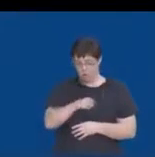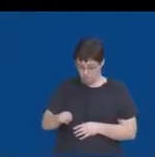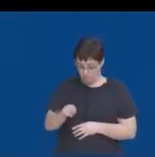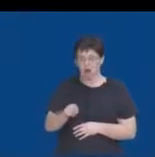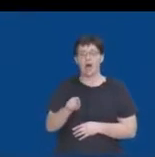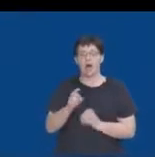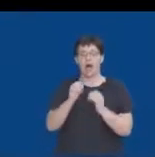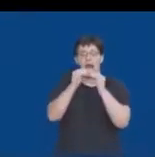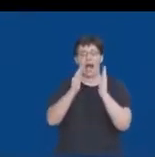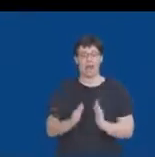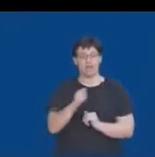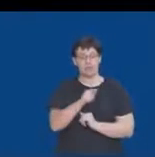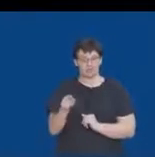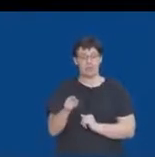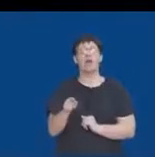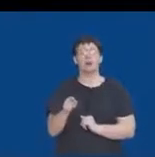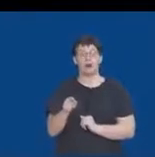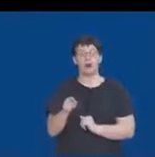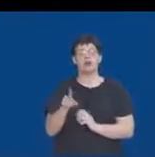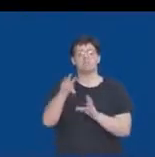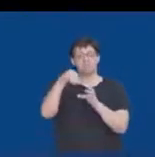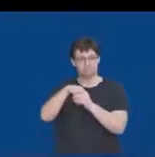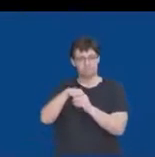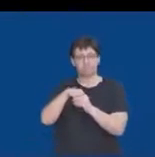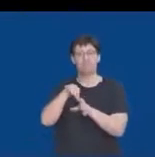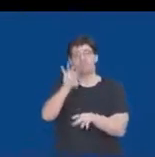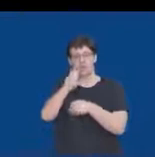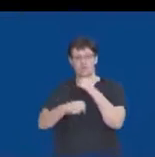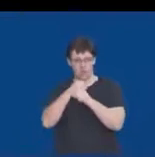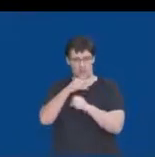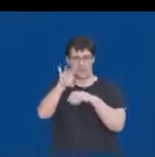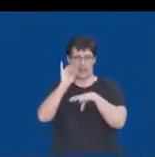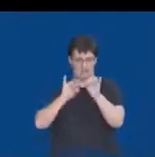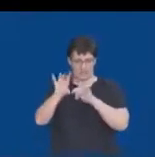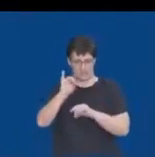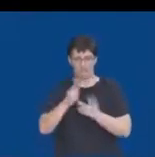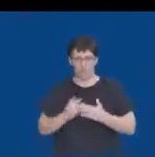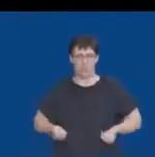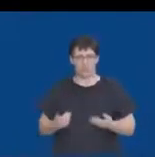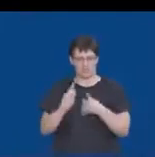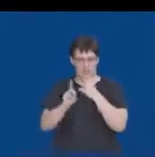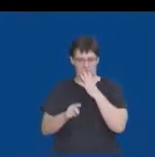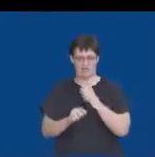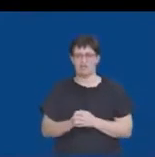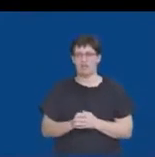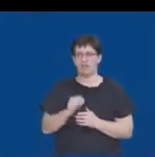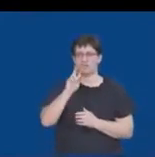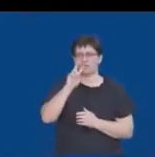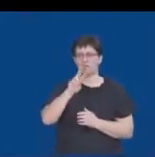number of households with access to amenities for selected years. And then I've got